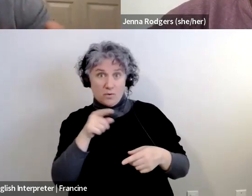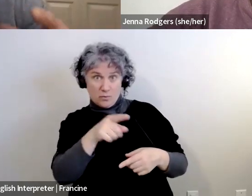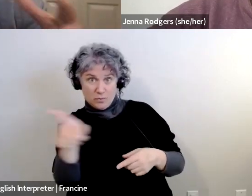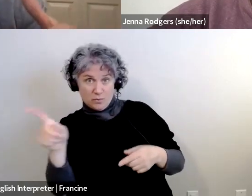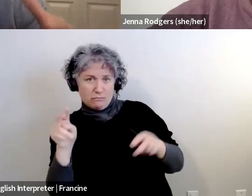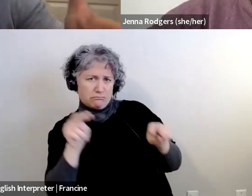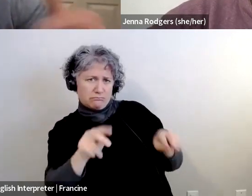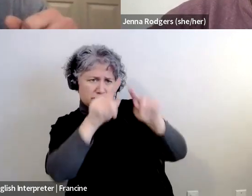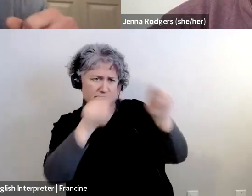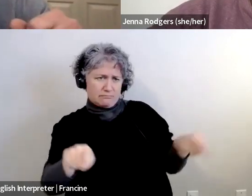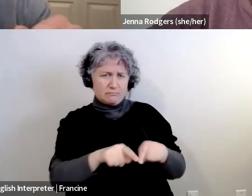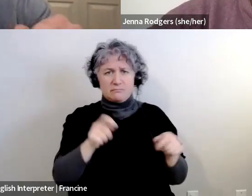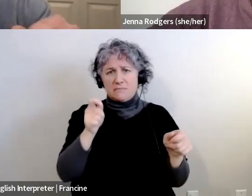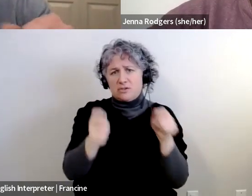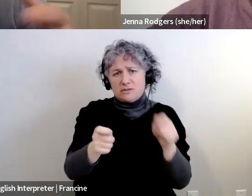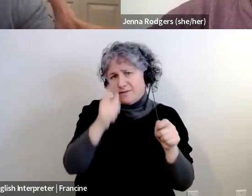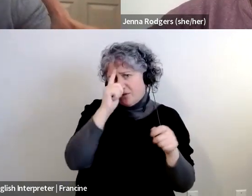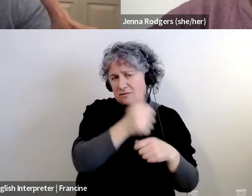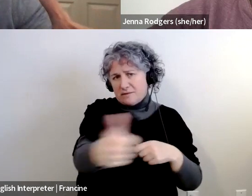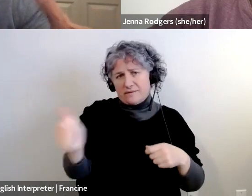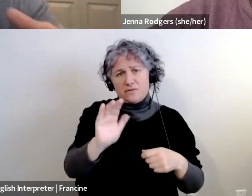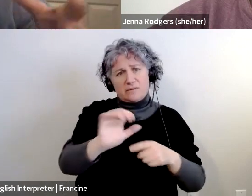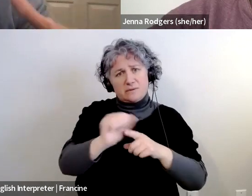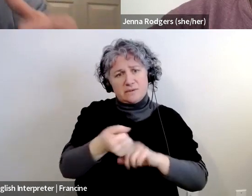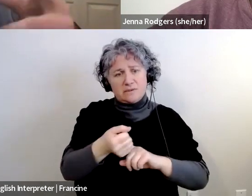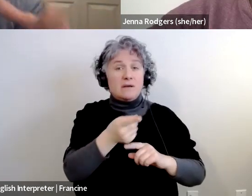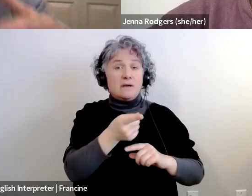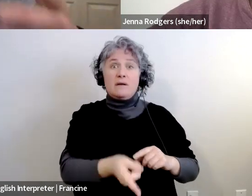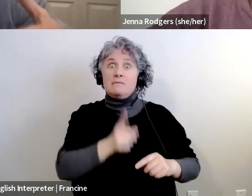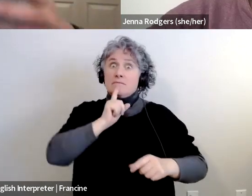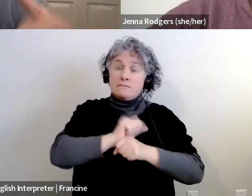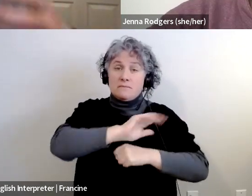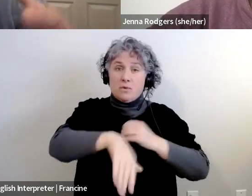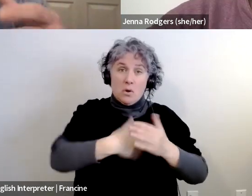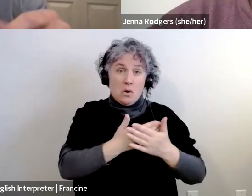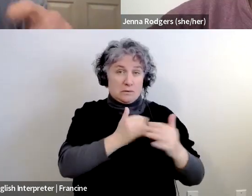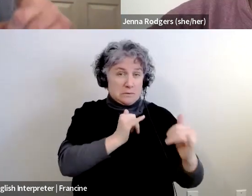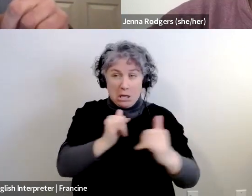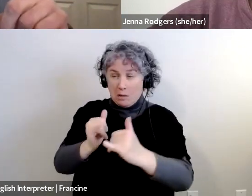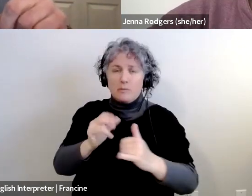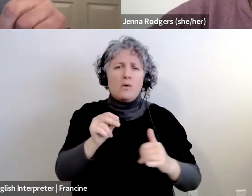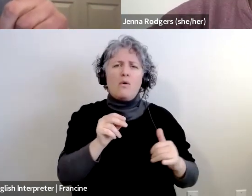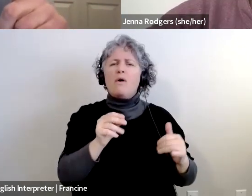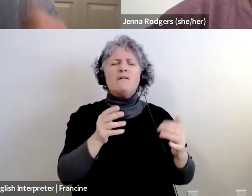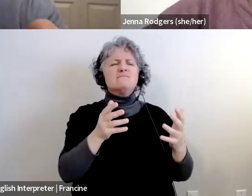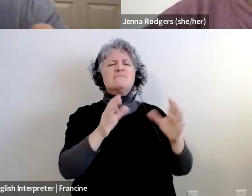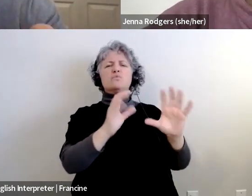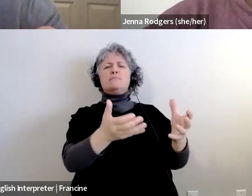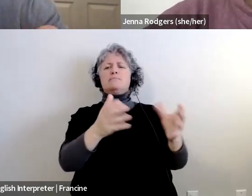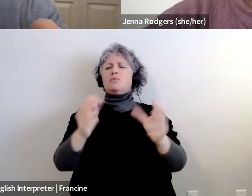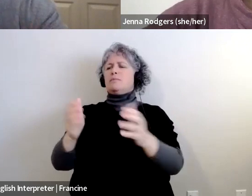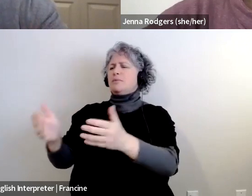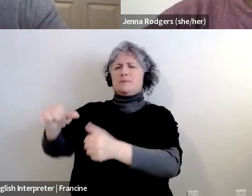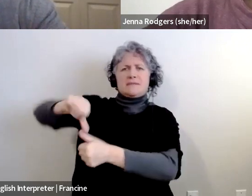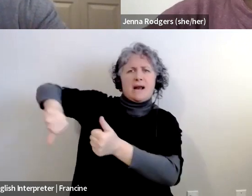it real to you and adjust and question these things too, because they're not truths. This is about how dynamics and the key thing is